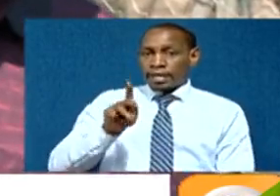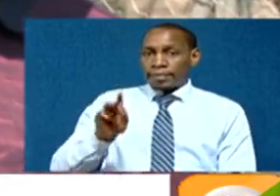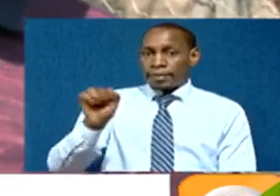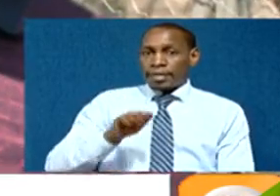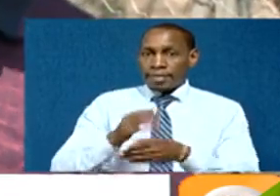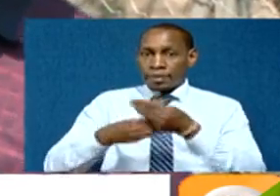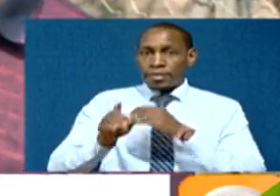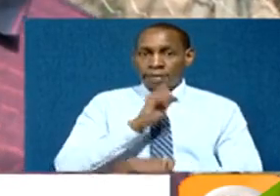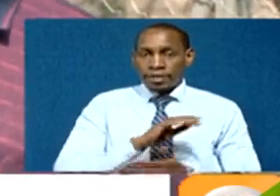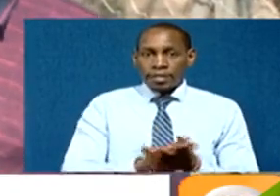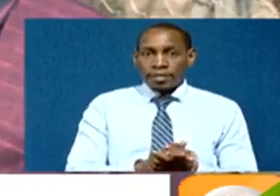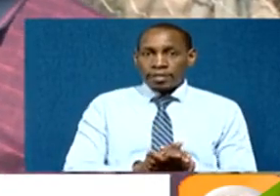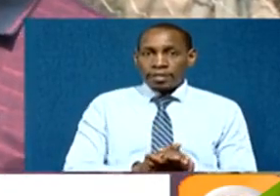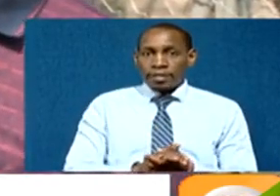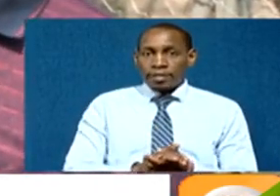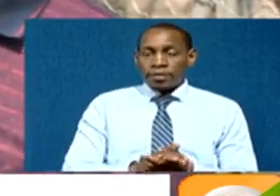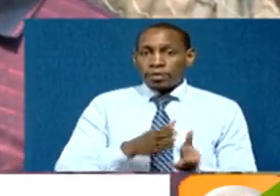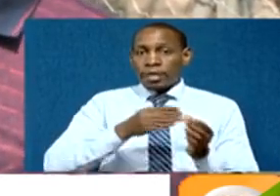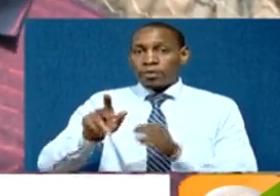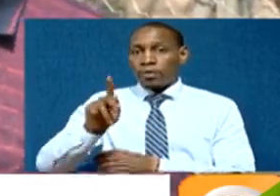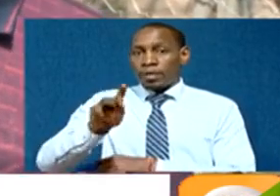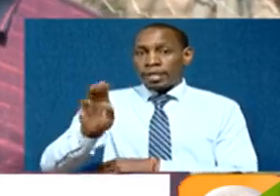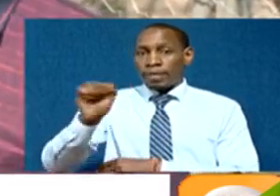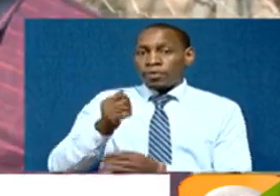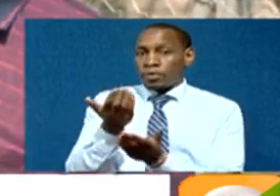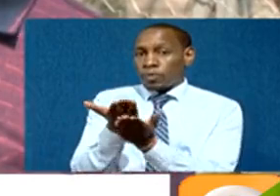you, you have to go to the KWS, you apply.